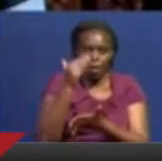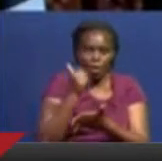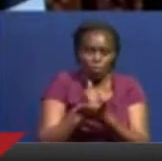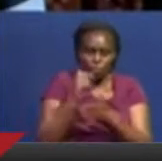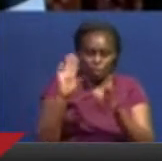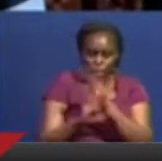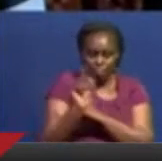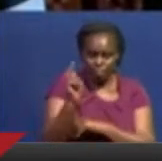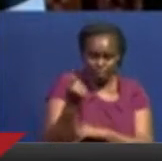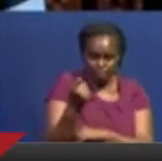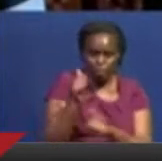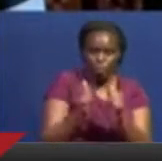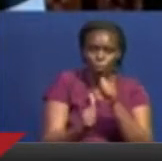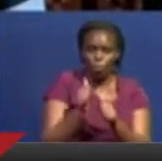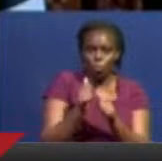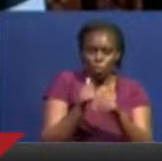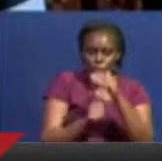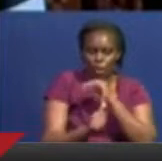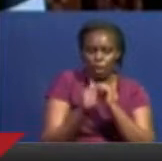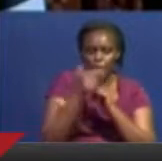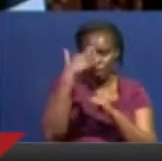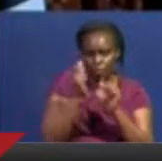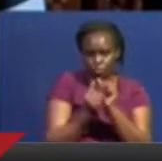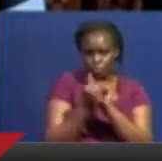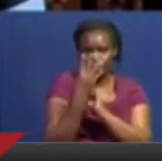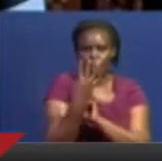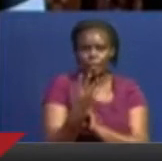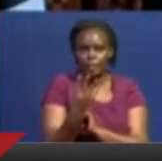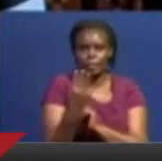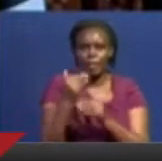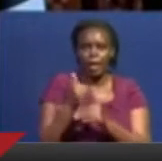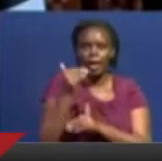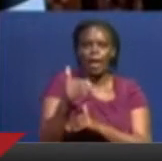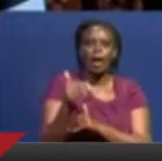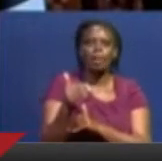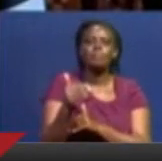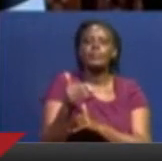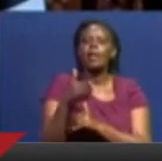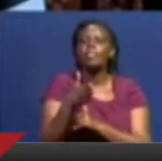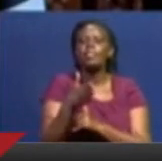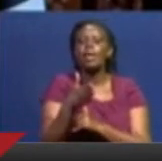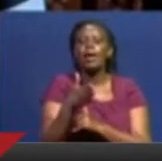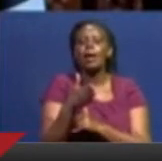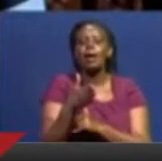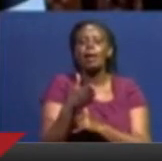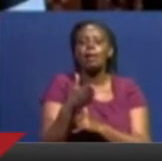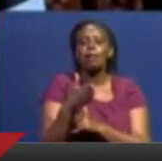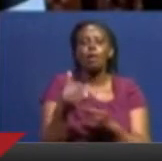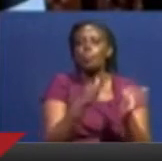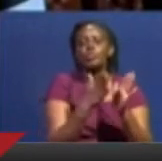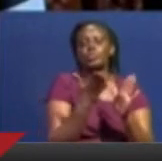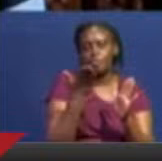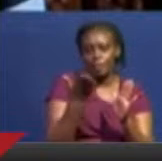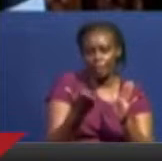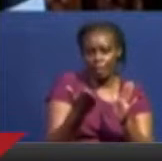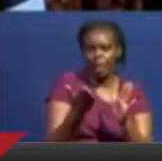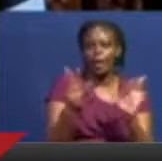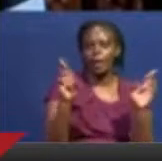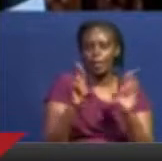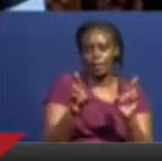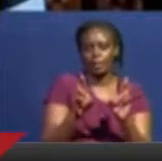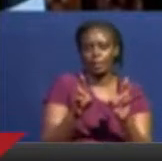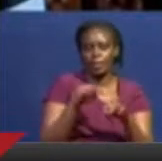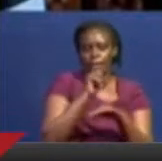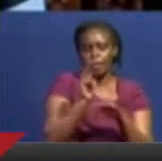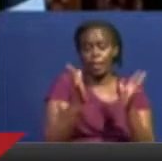Deputy President, which is within 14 days after vacancy in the office of the Deputy President arises. The